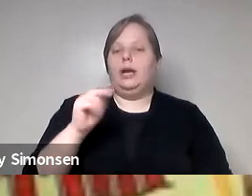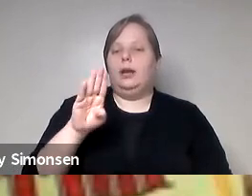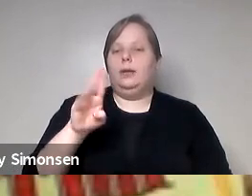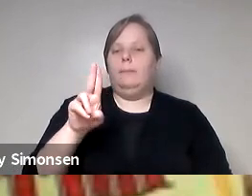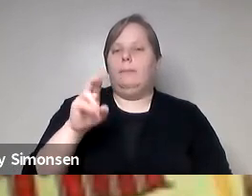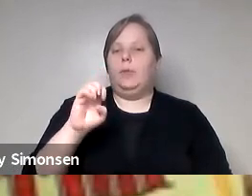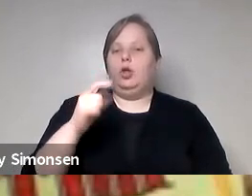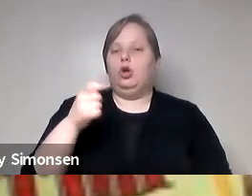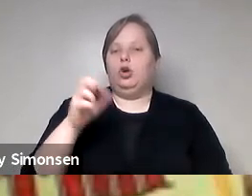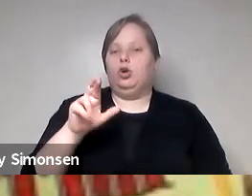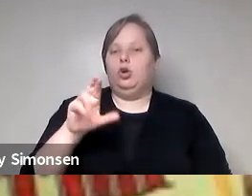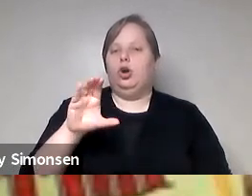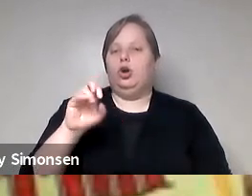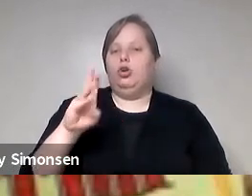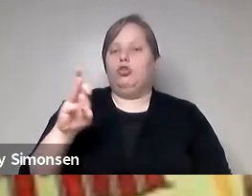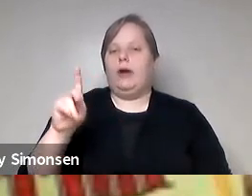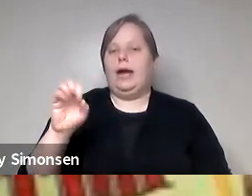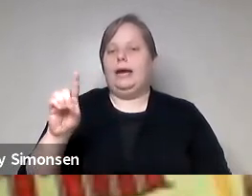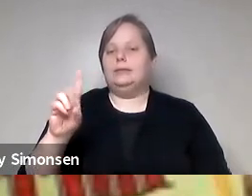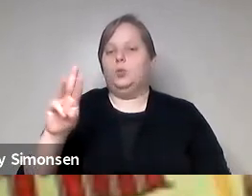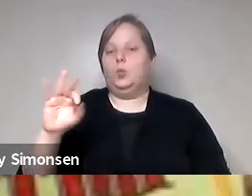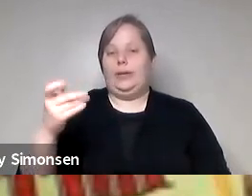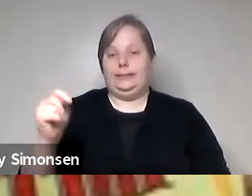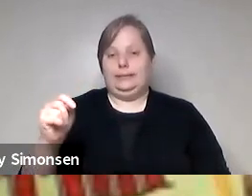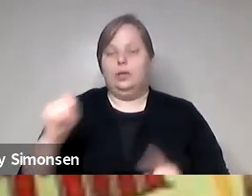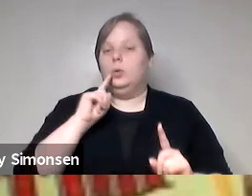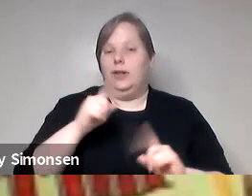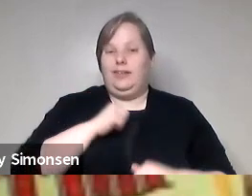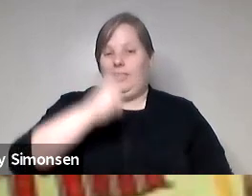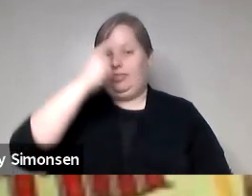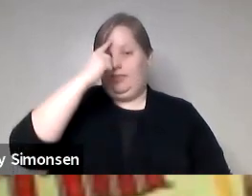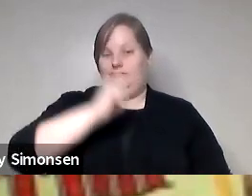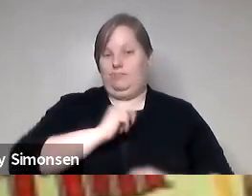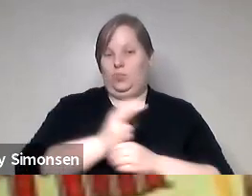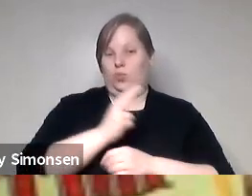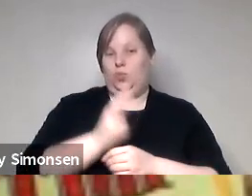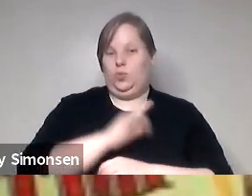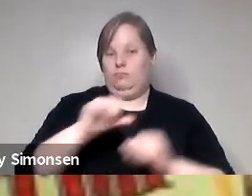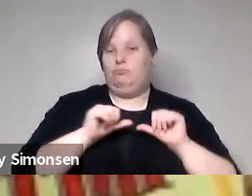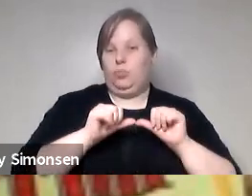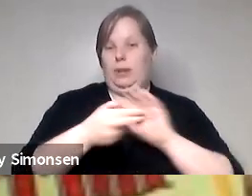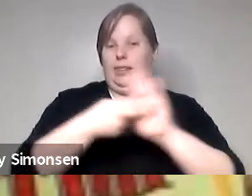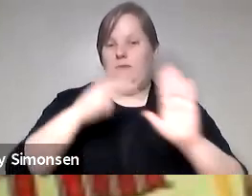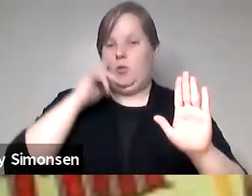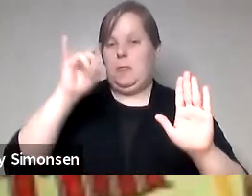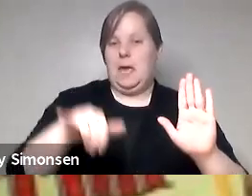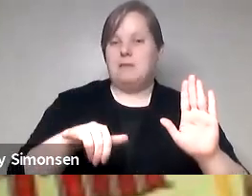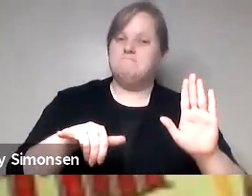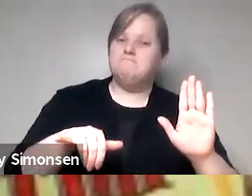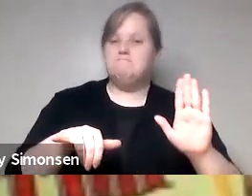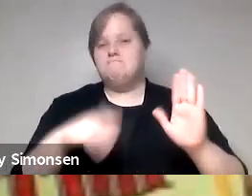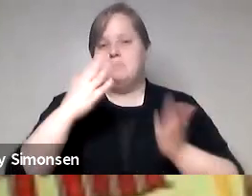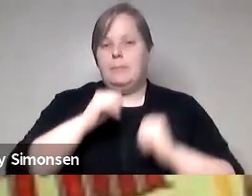I guess I don't really think I would use a permanent label. However, you